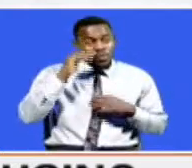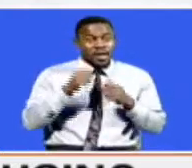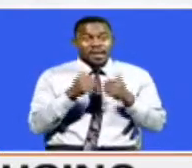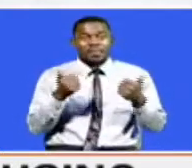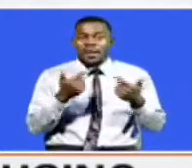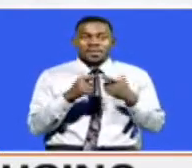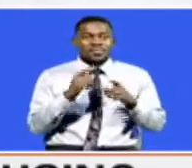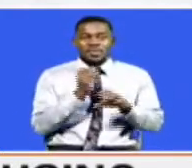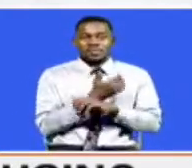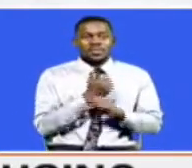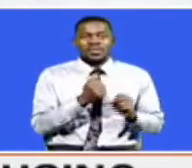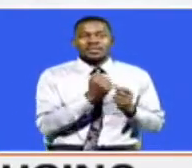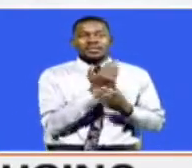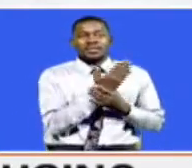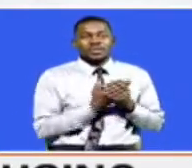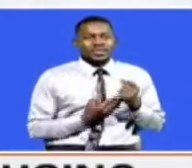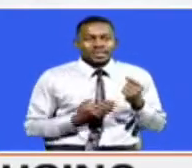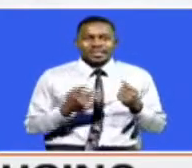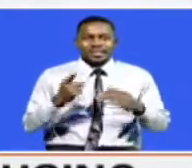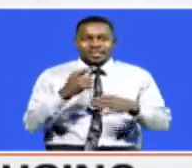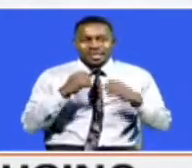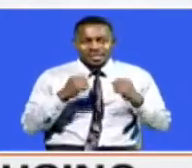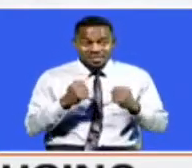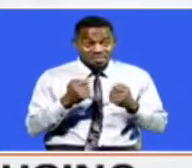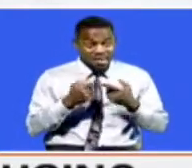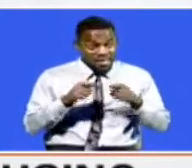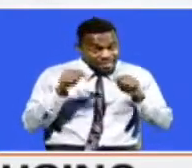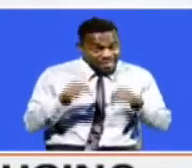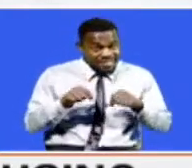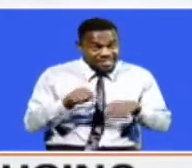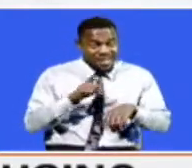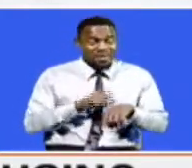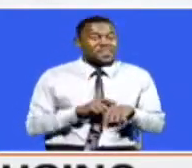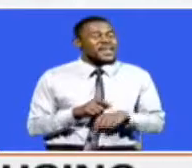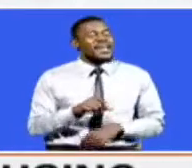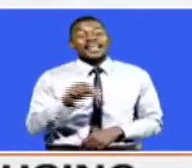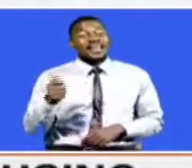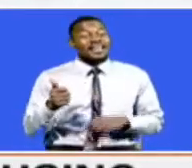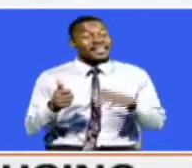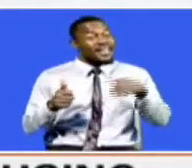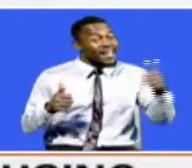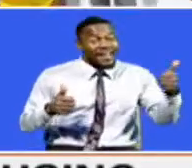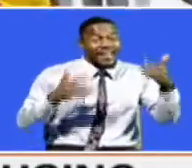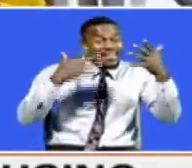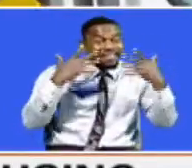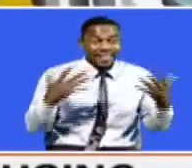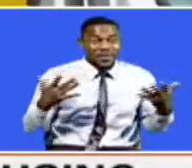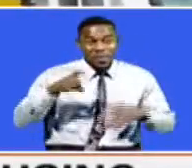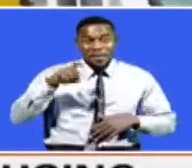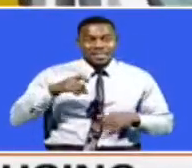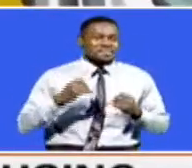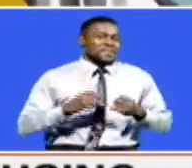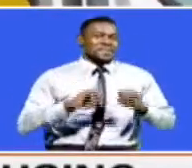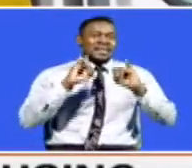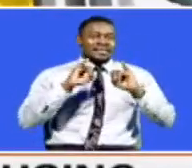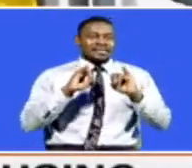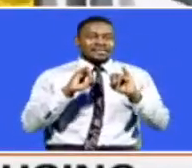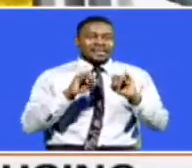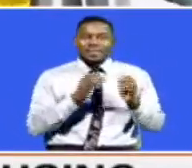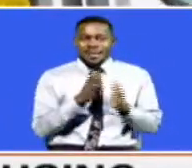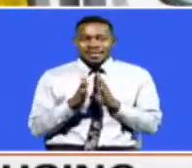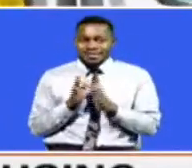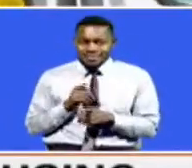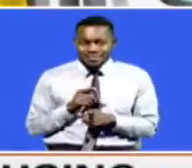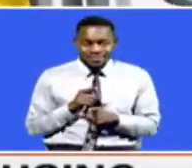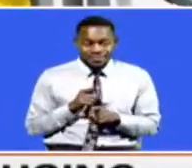to do it. But this time round, whatever it takes, we are going to implement it. According to President Ruto,